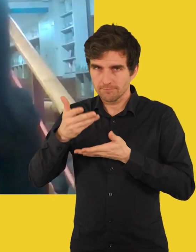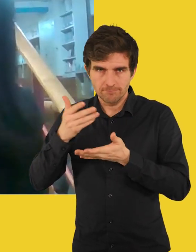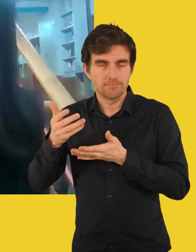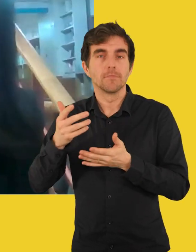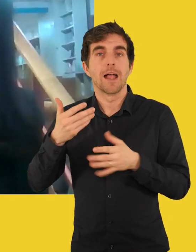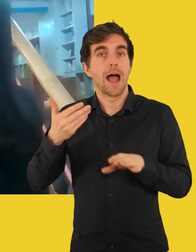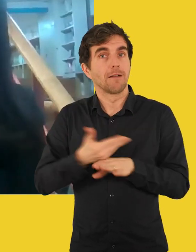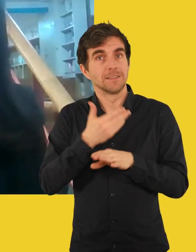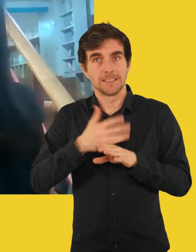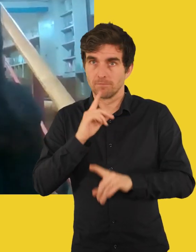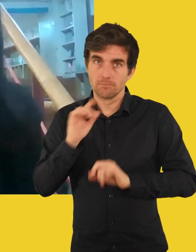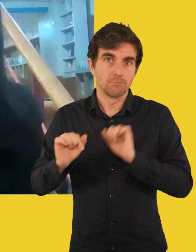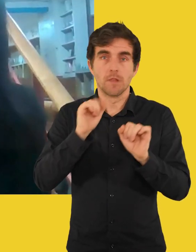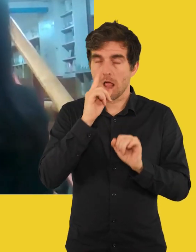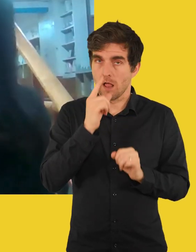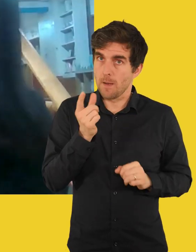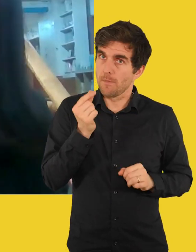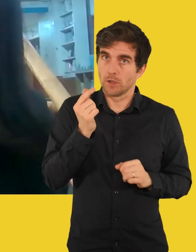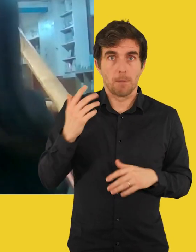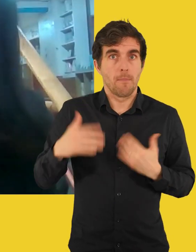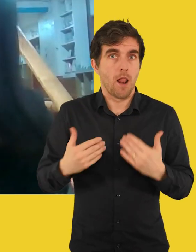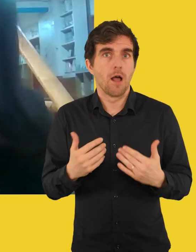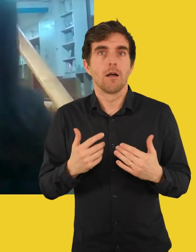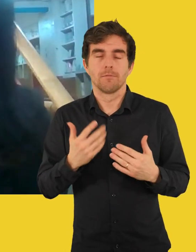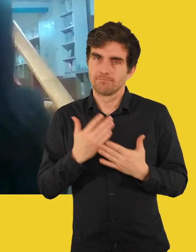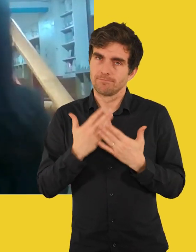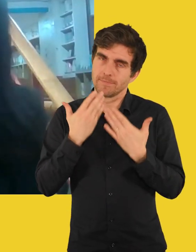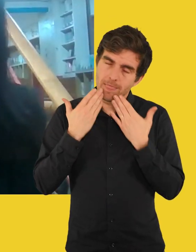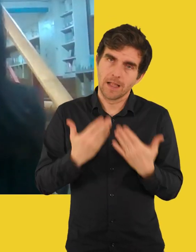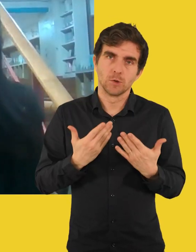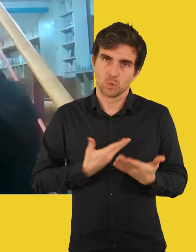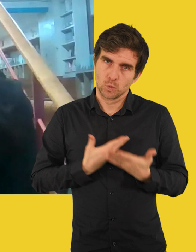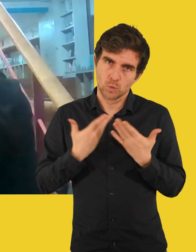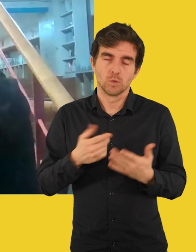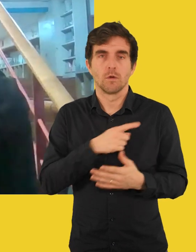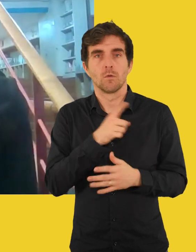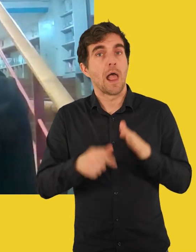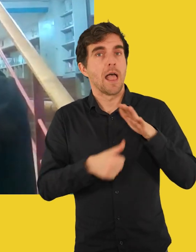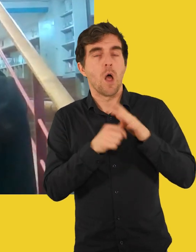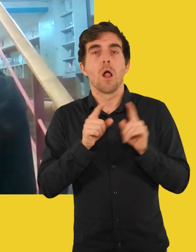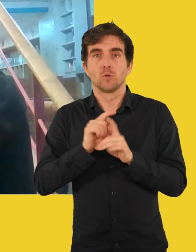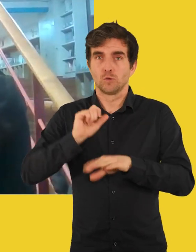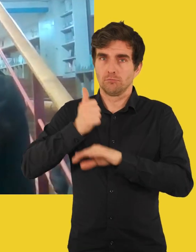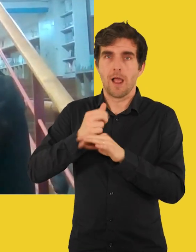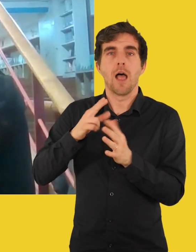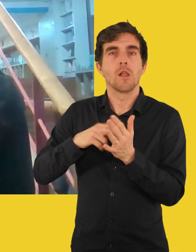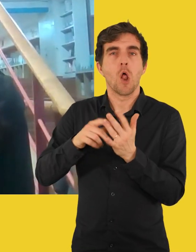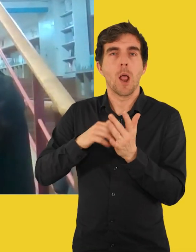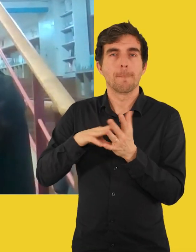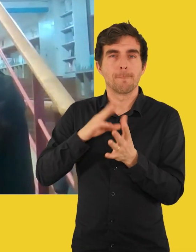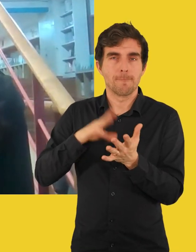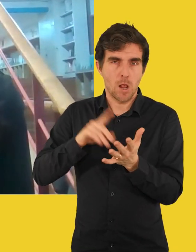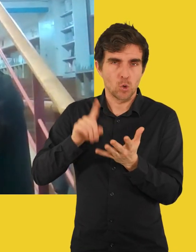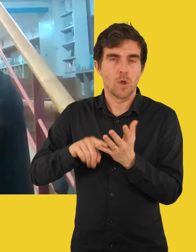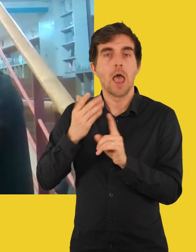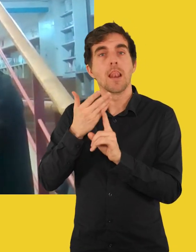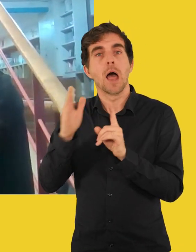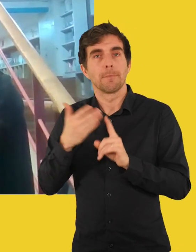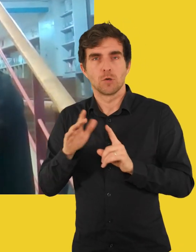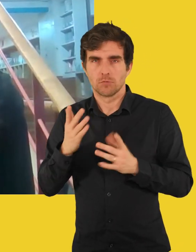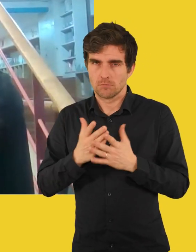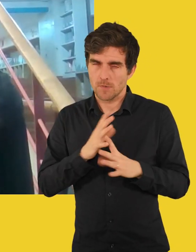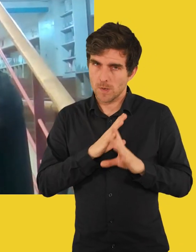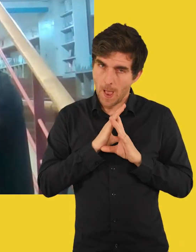together soon. And all these activities have been made possible thanks to the dedication of the heads and also the founder of Newton